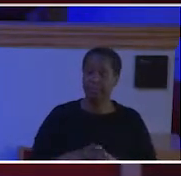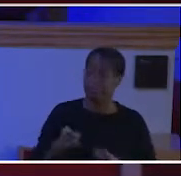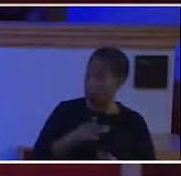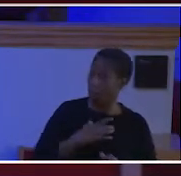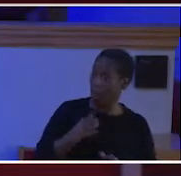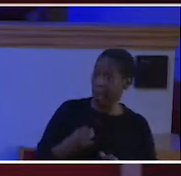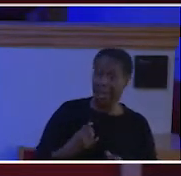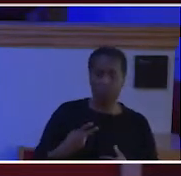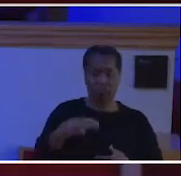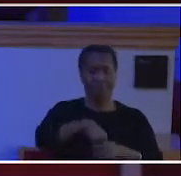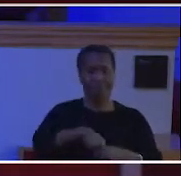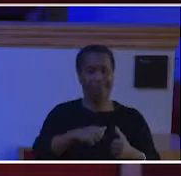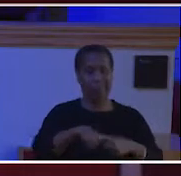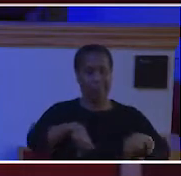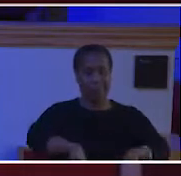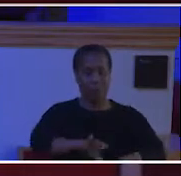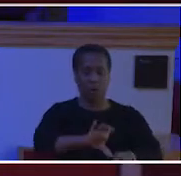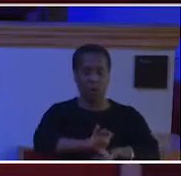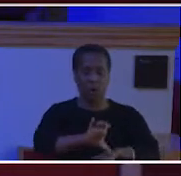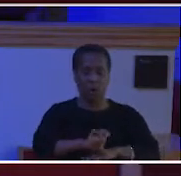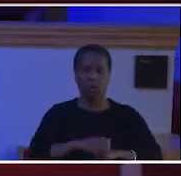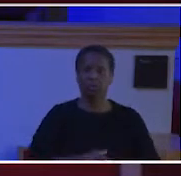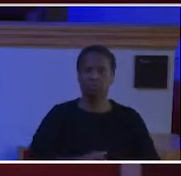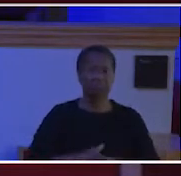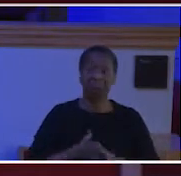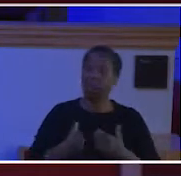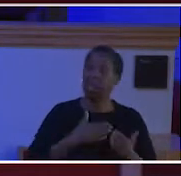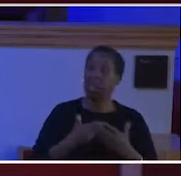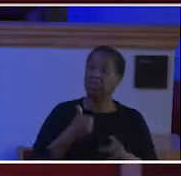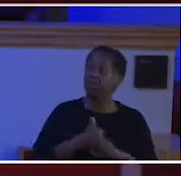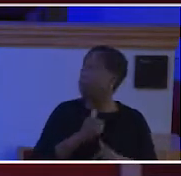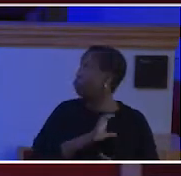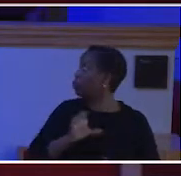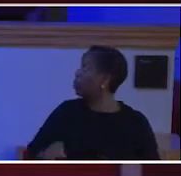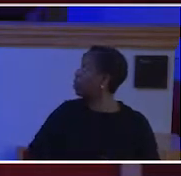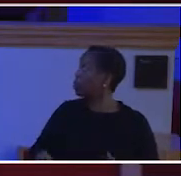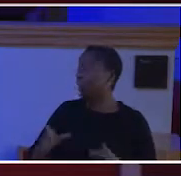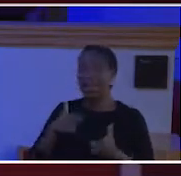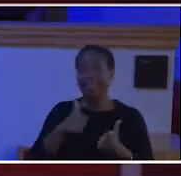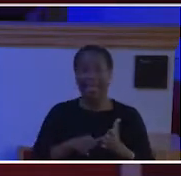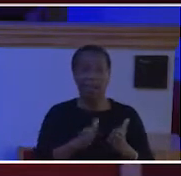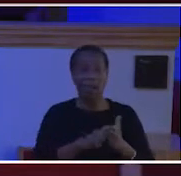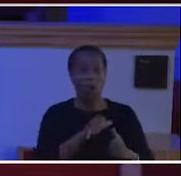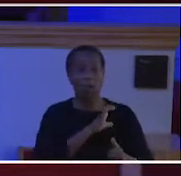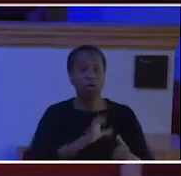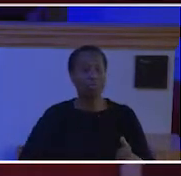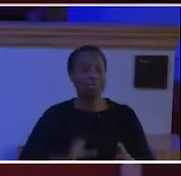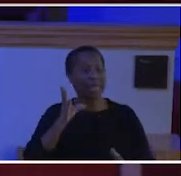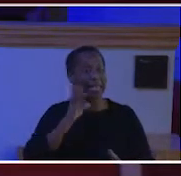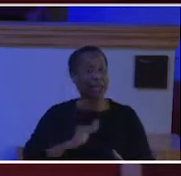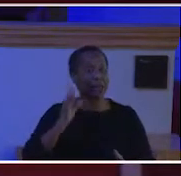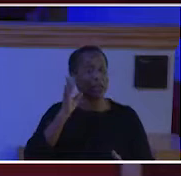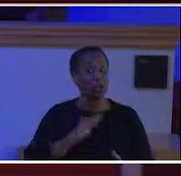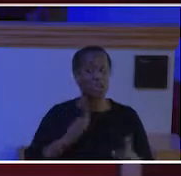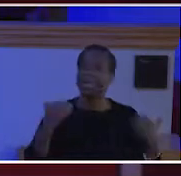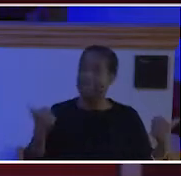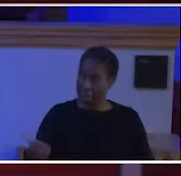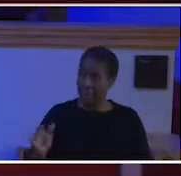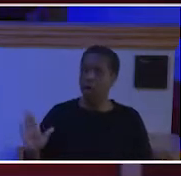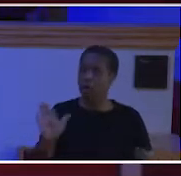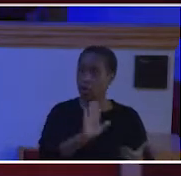to unite with the Mount Olive Church, though you are a Christian by your letter or by your Christian experience, now is